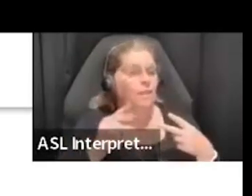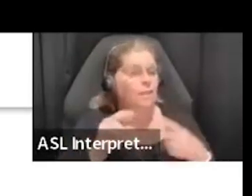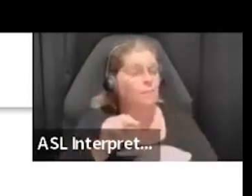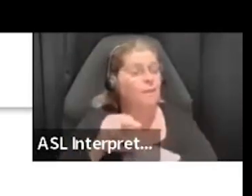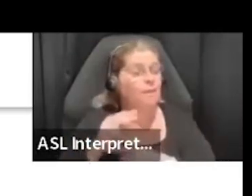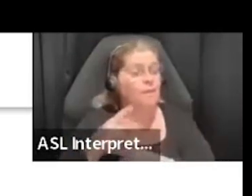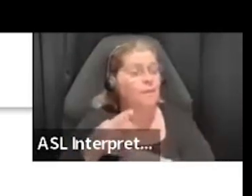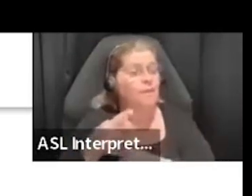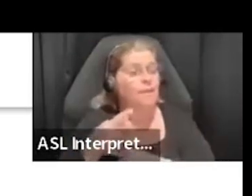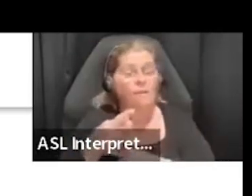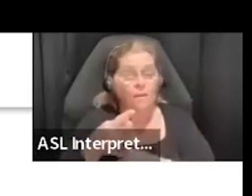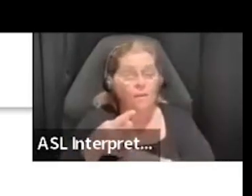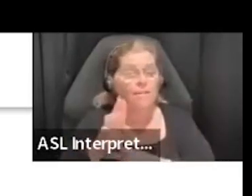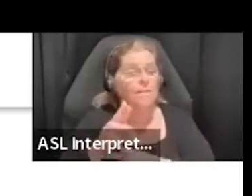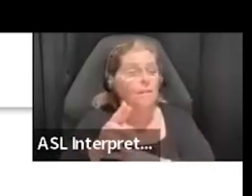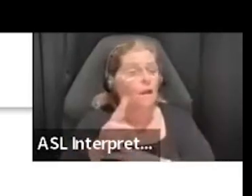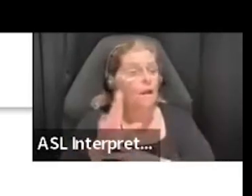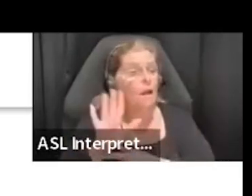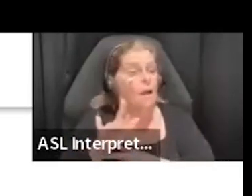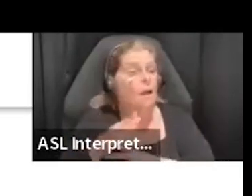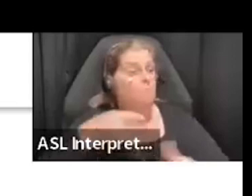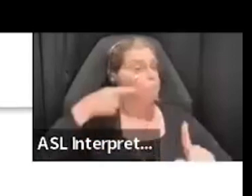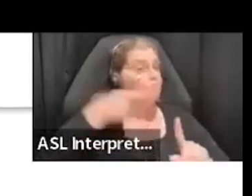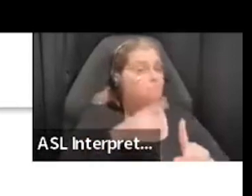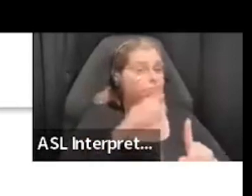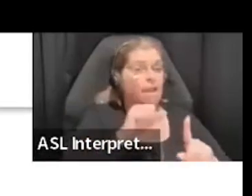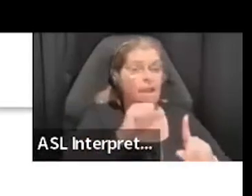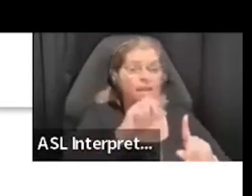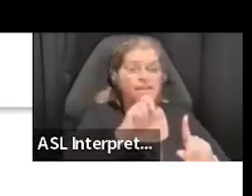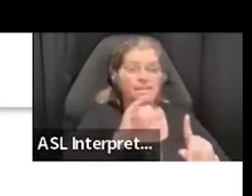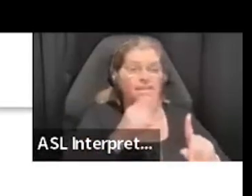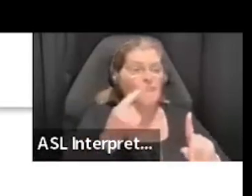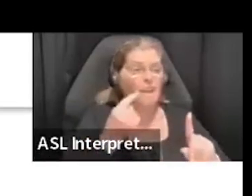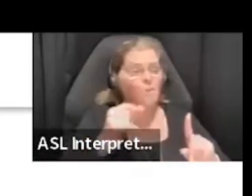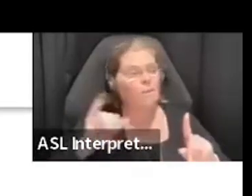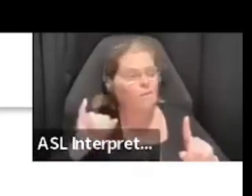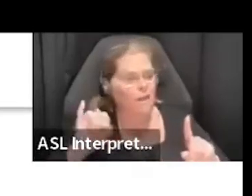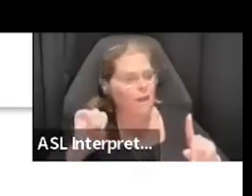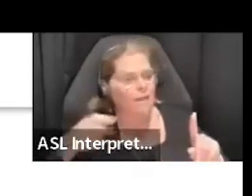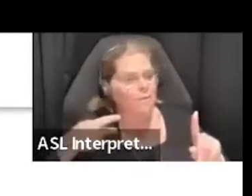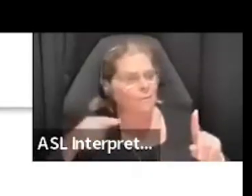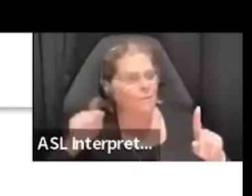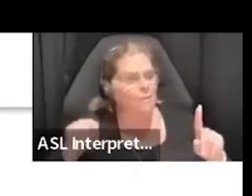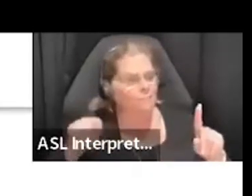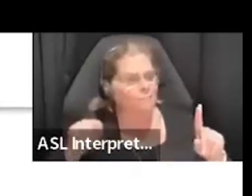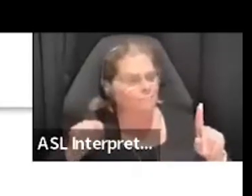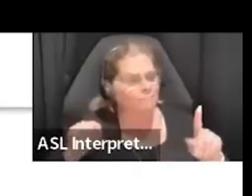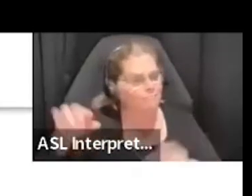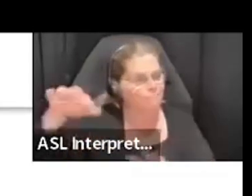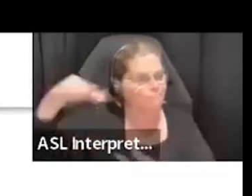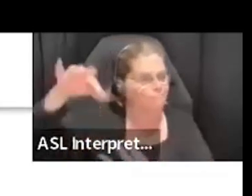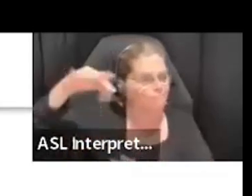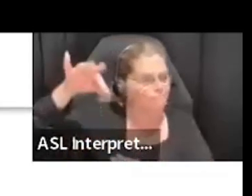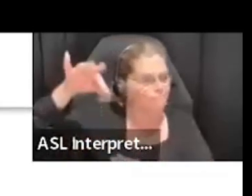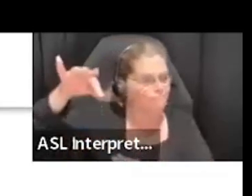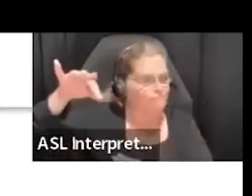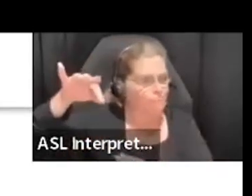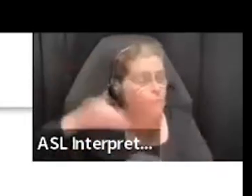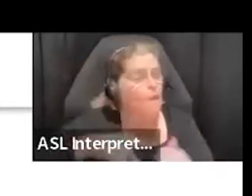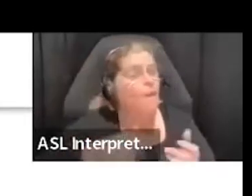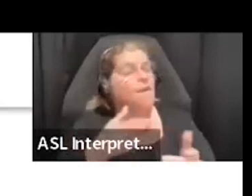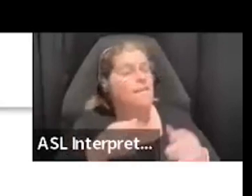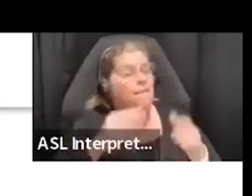our IEP document. But I agree with what Josh commented about, is that increasing our level of documentation